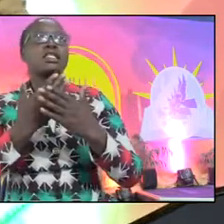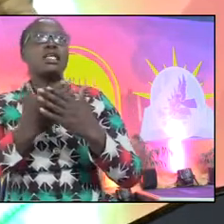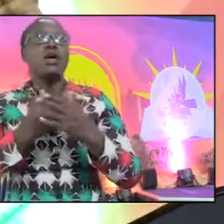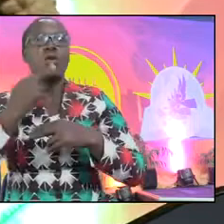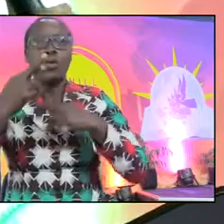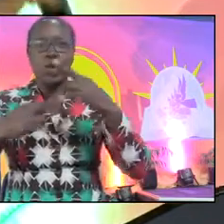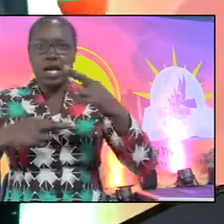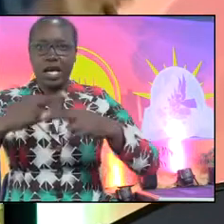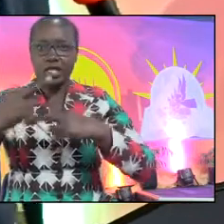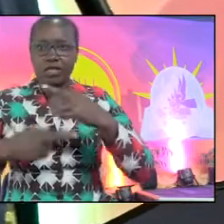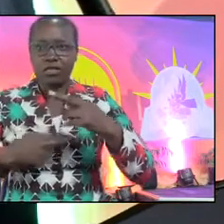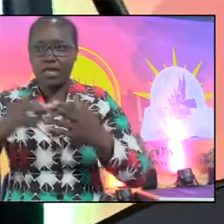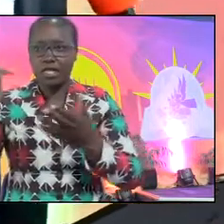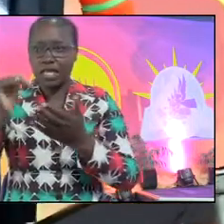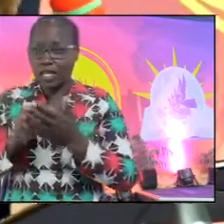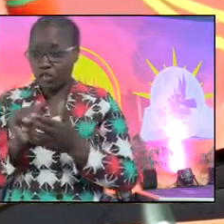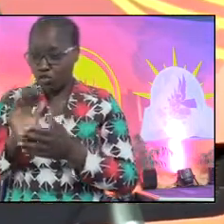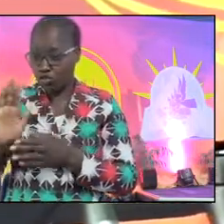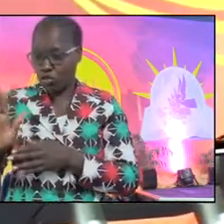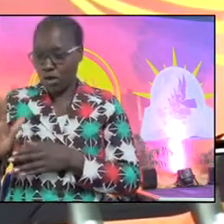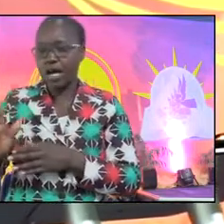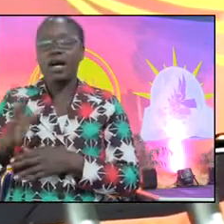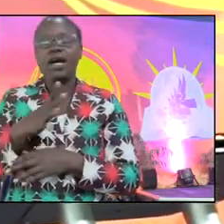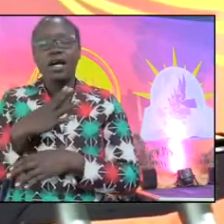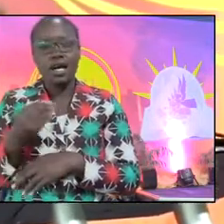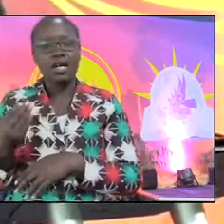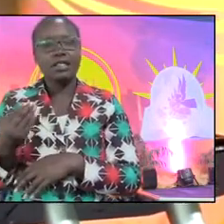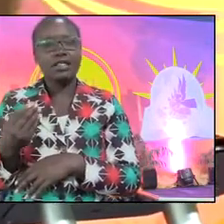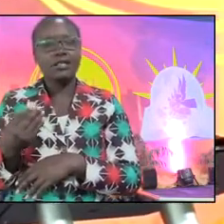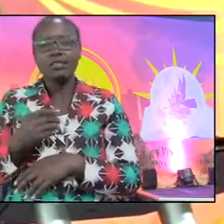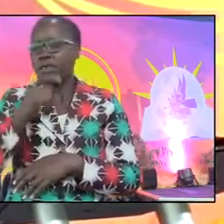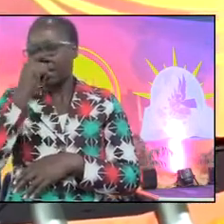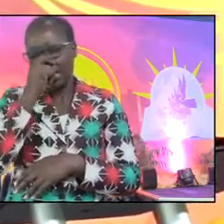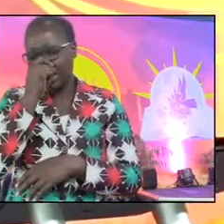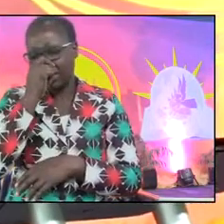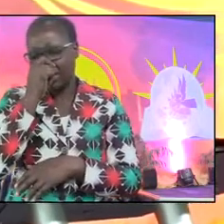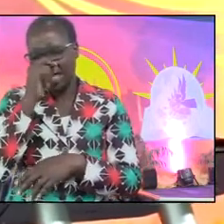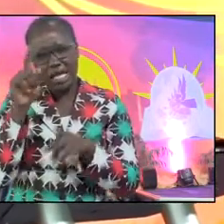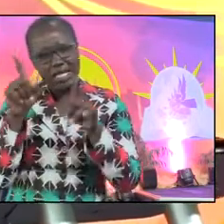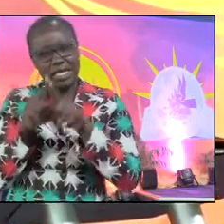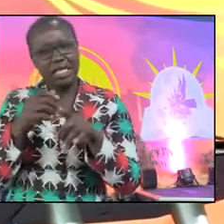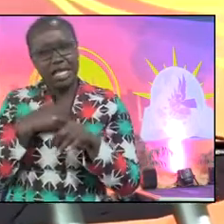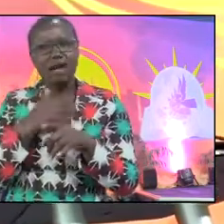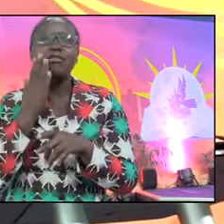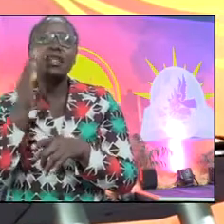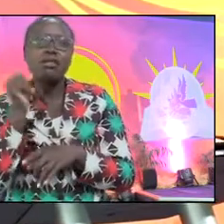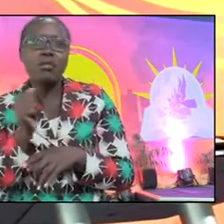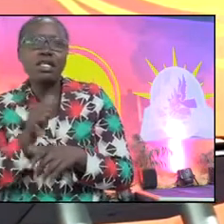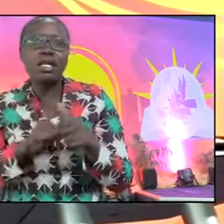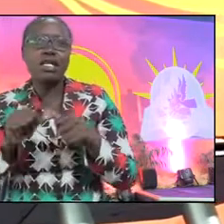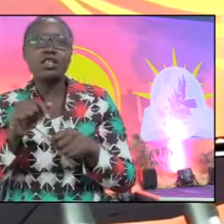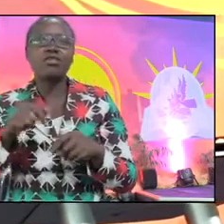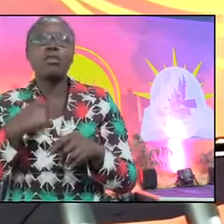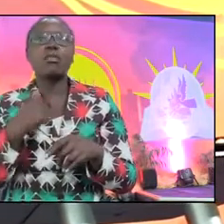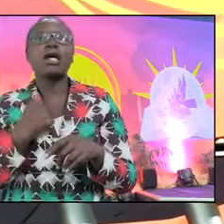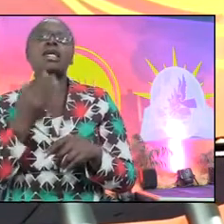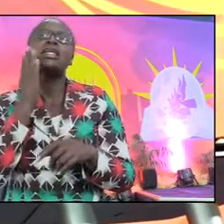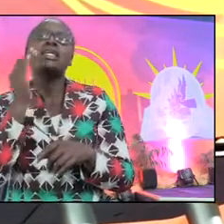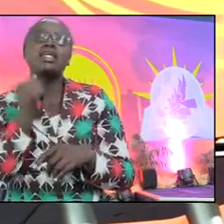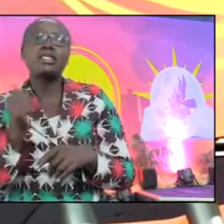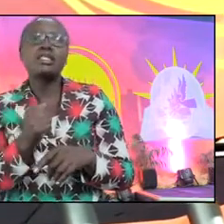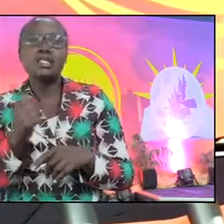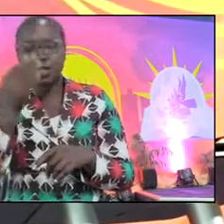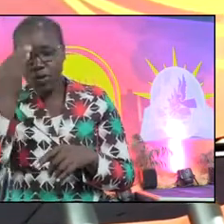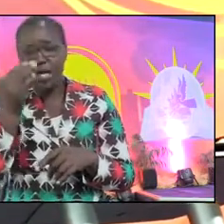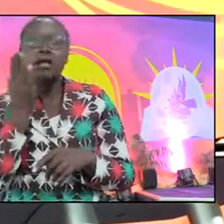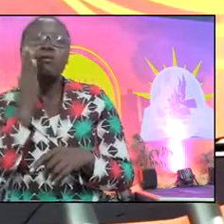to rehearse them to her. And I wish I still had Granny around for my grandkids.